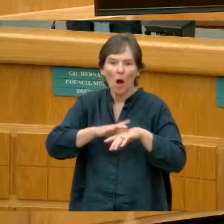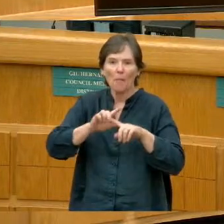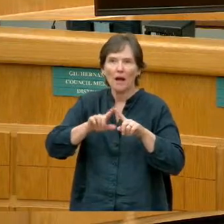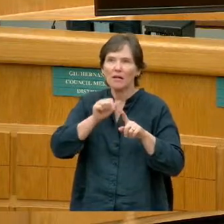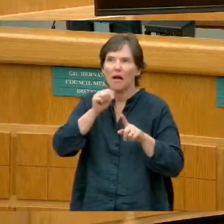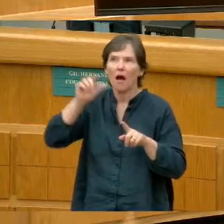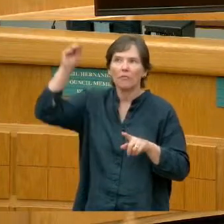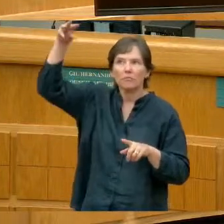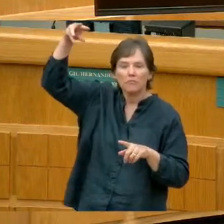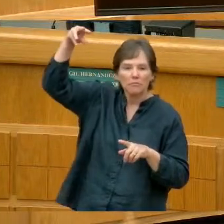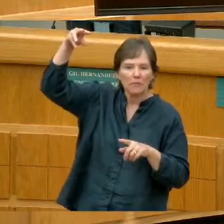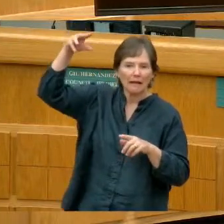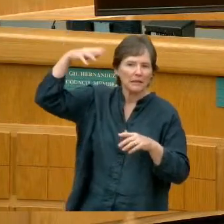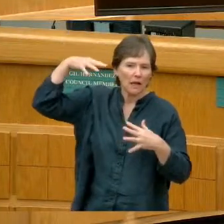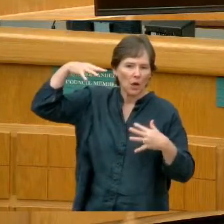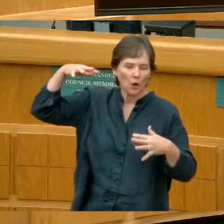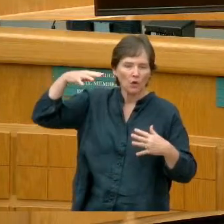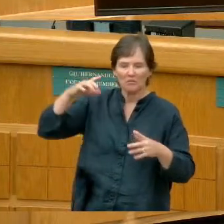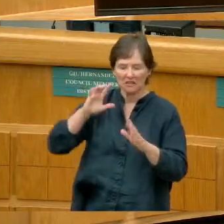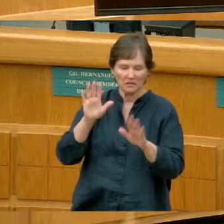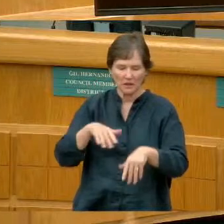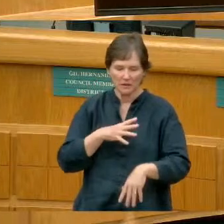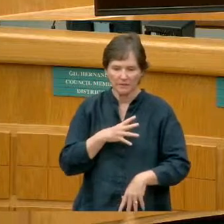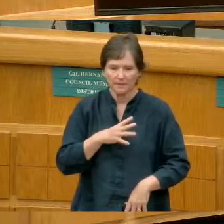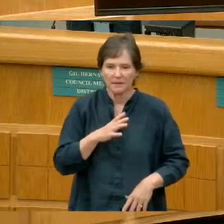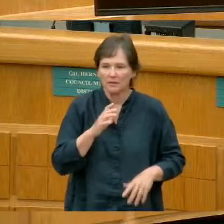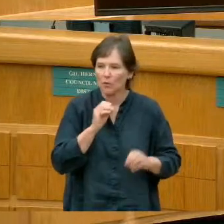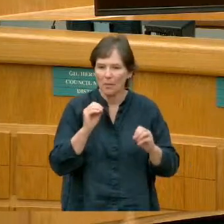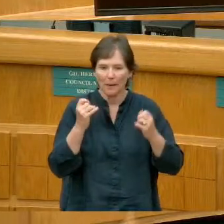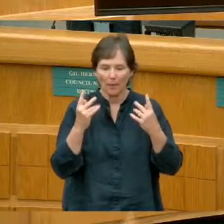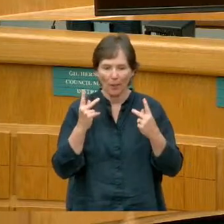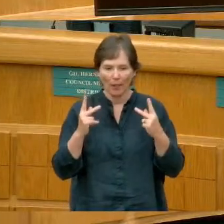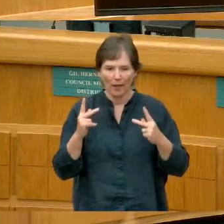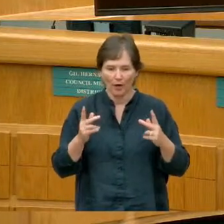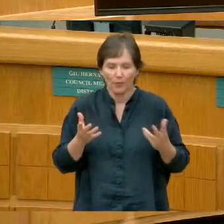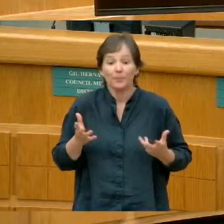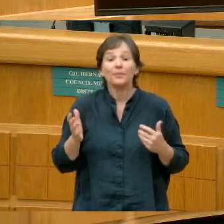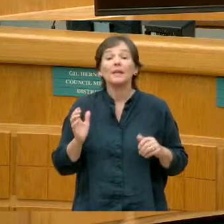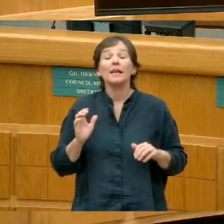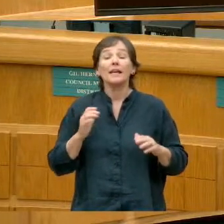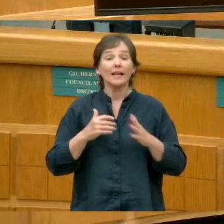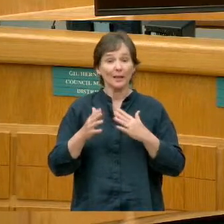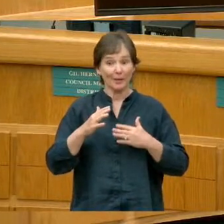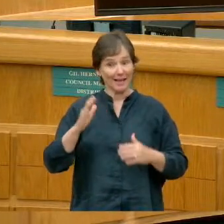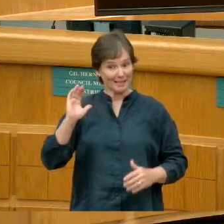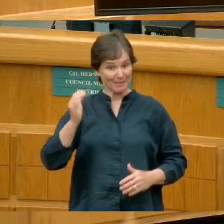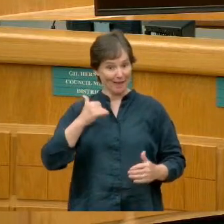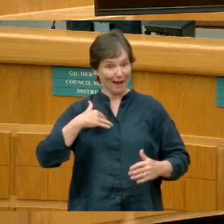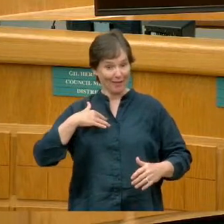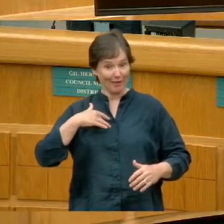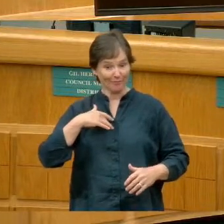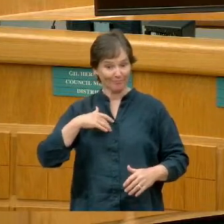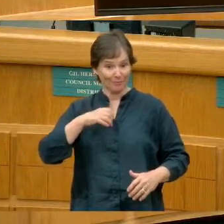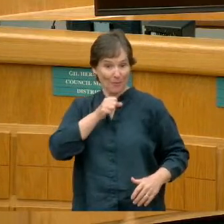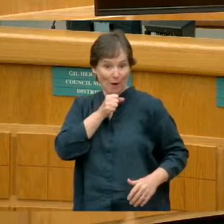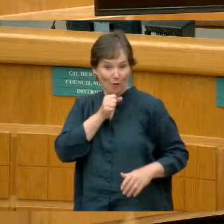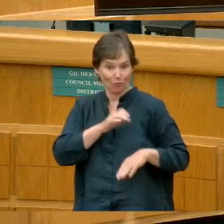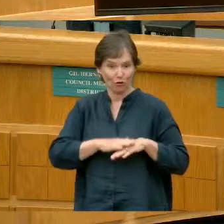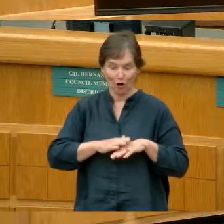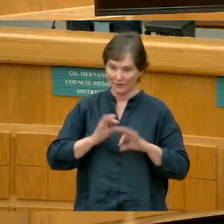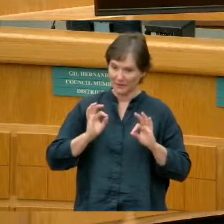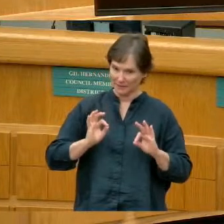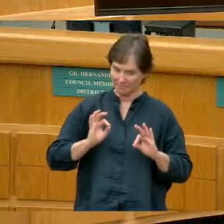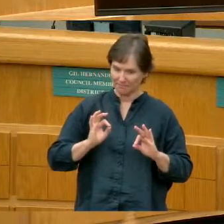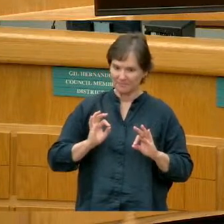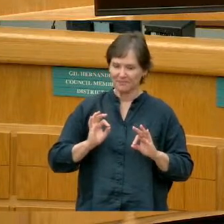Okay. Oh, there we go. Does it sound different now? Okay. Well, sounds like our audio's on. We're on? Okay. All right. Well, I'll